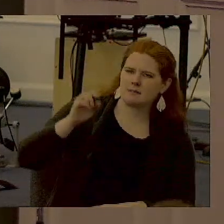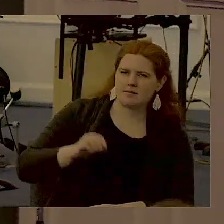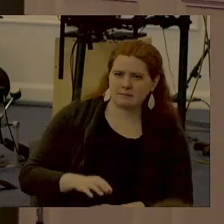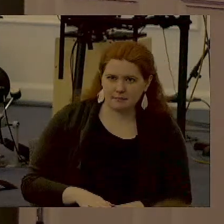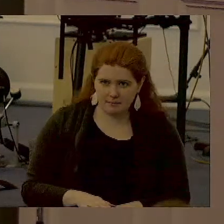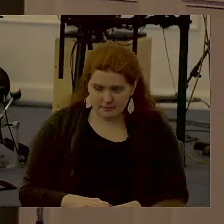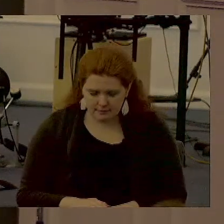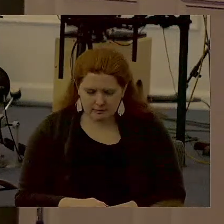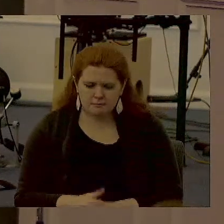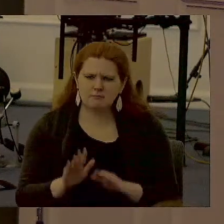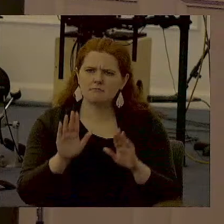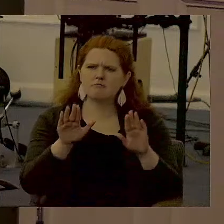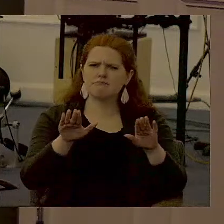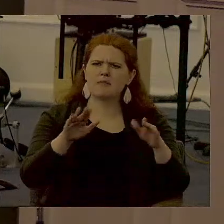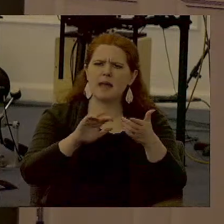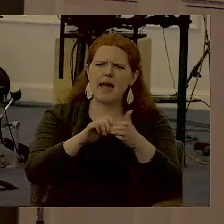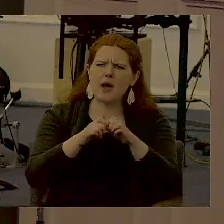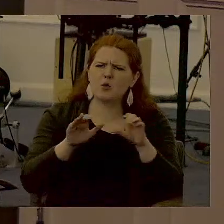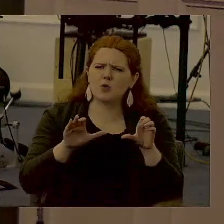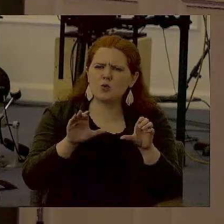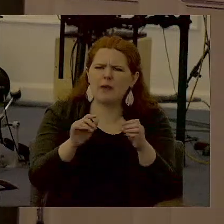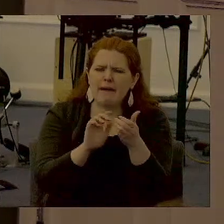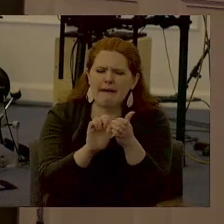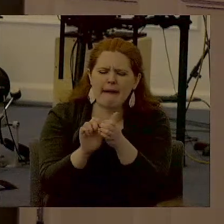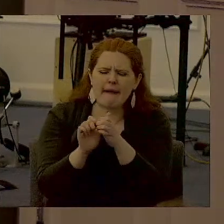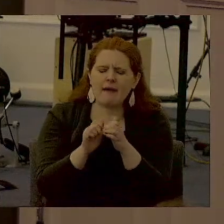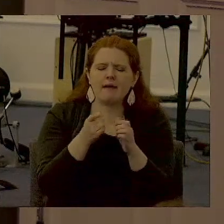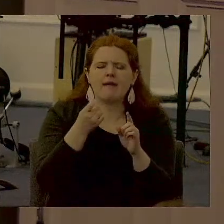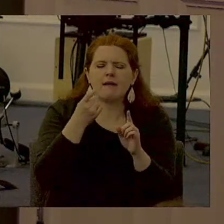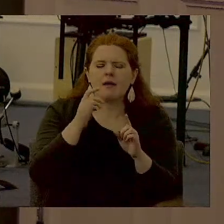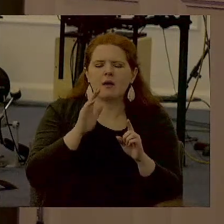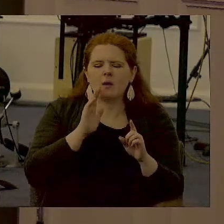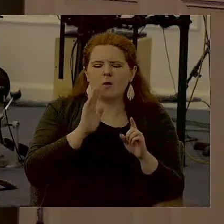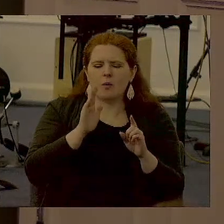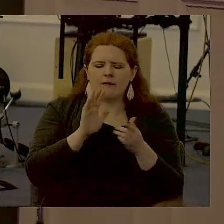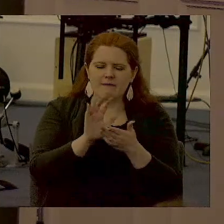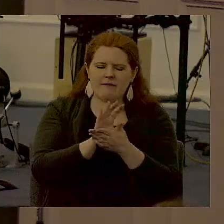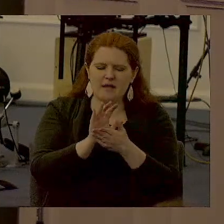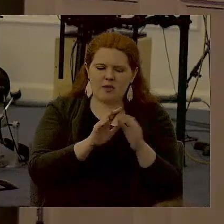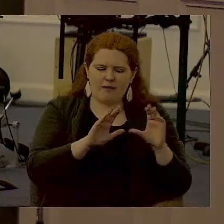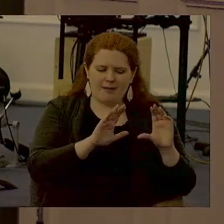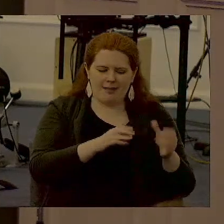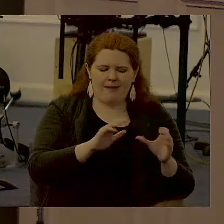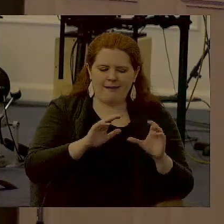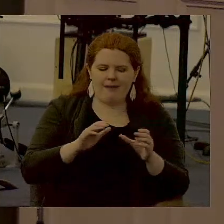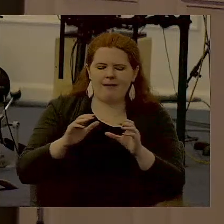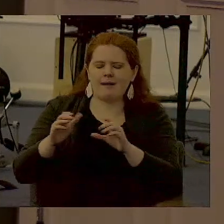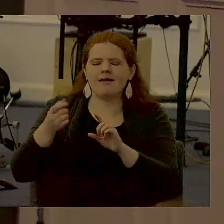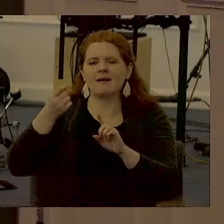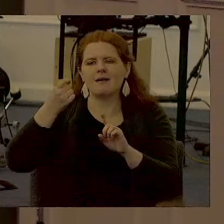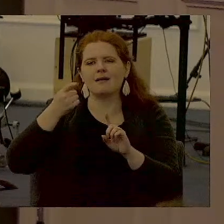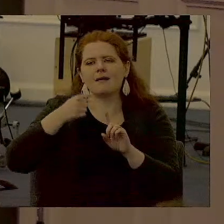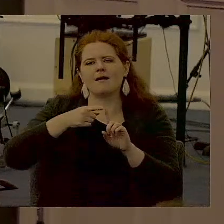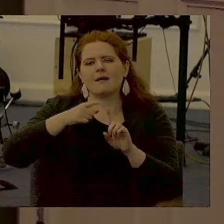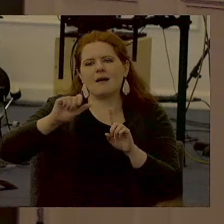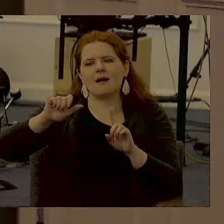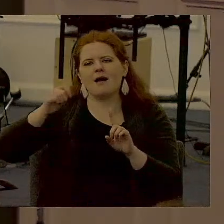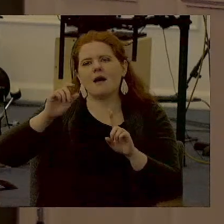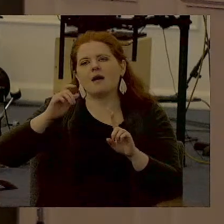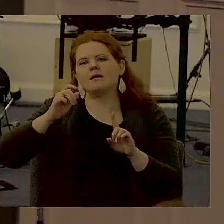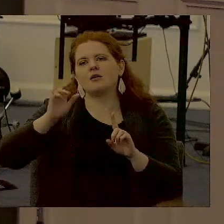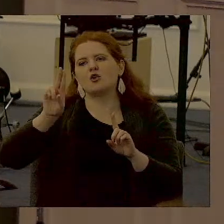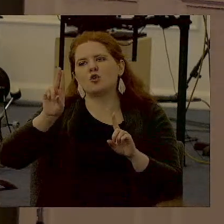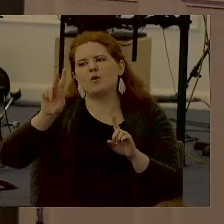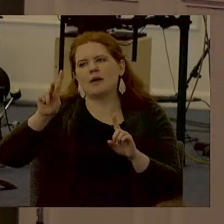And the way that we're going to do this is we're going to do it through a series of video classes that we found from a nonprofit in